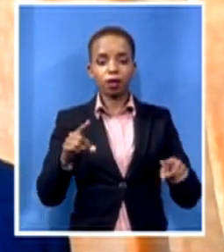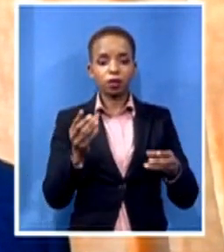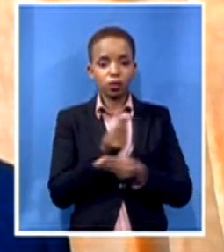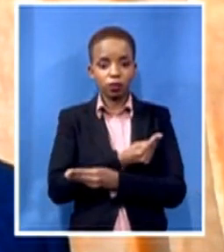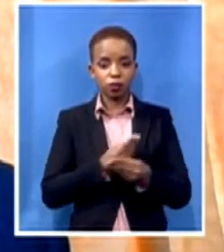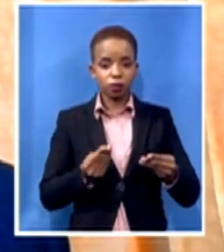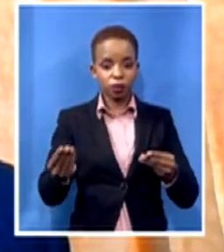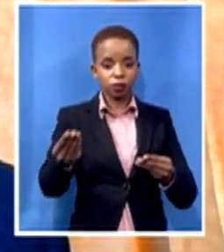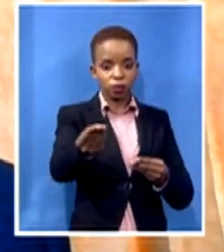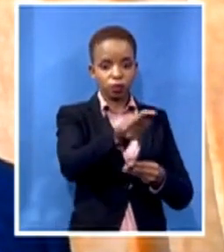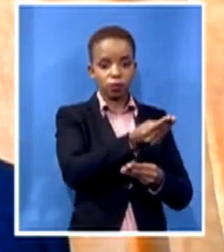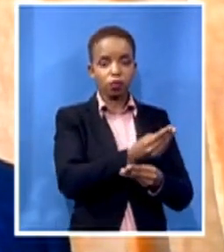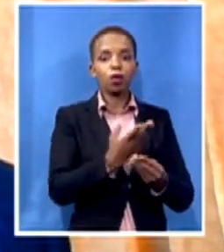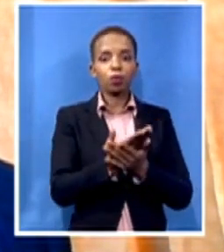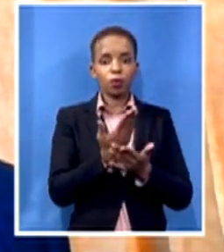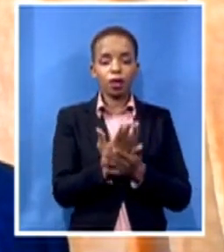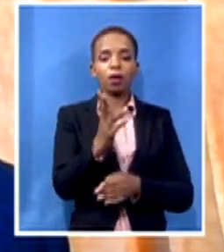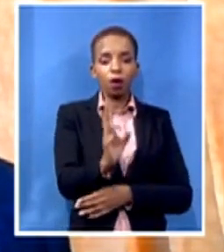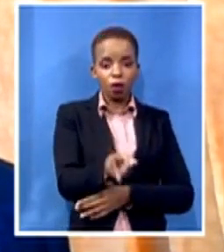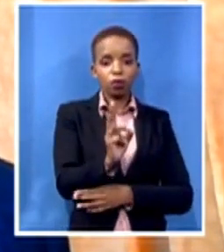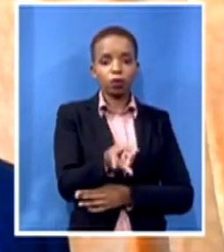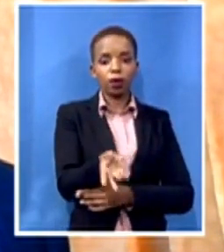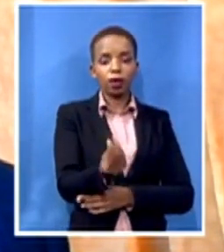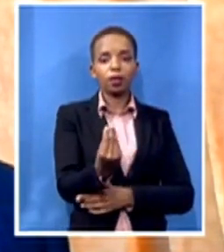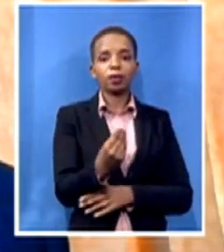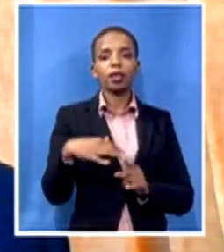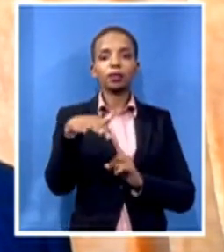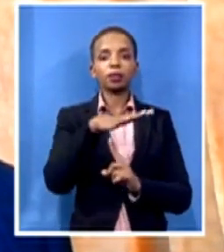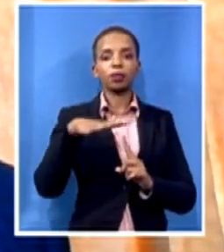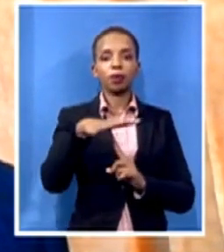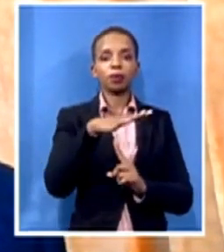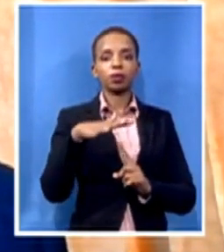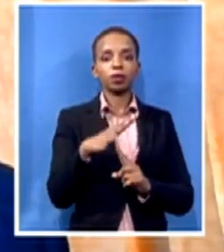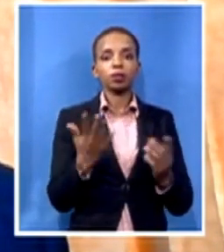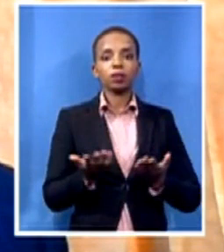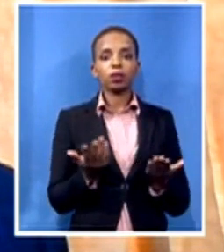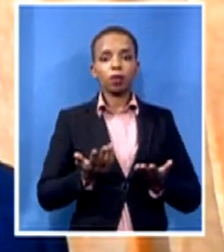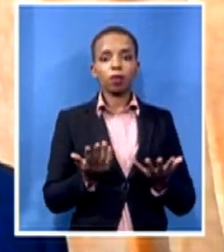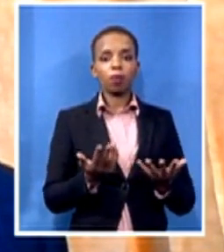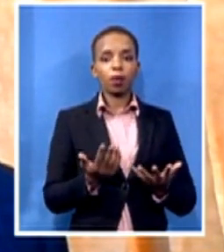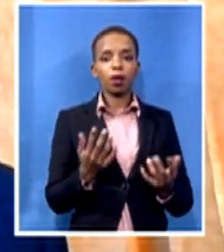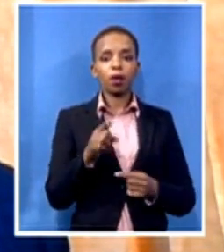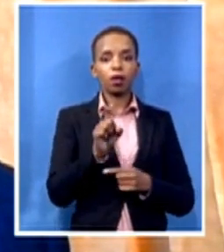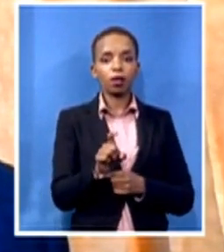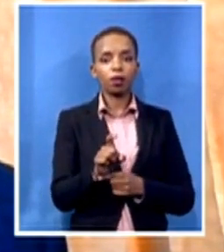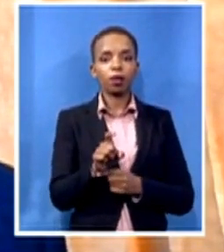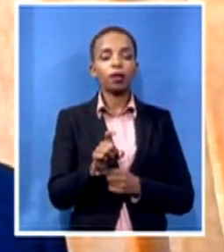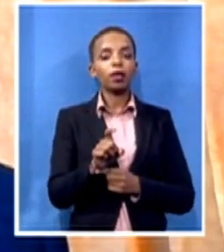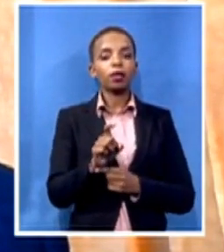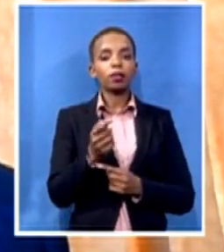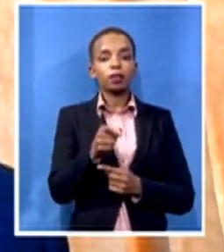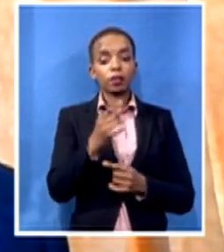get a situation where the severity, or rather the progression and severity of the disease is